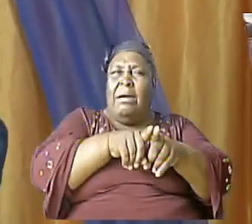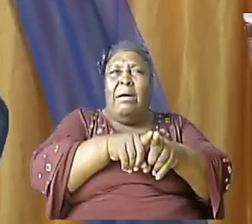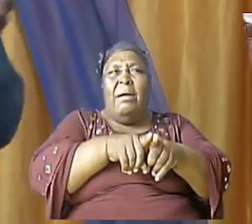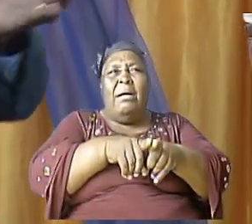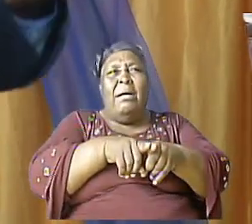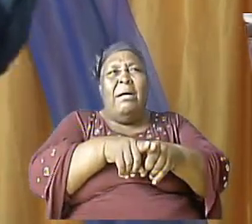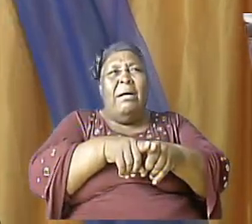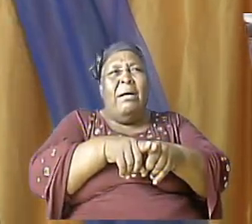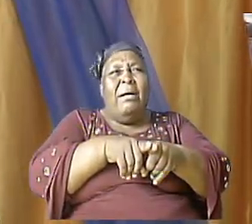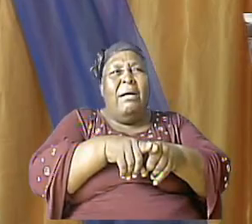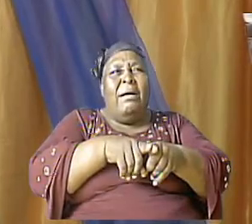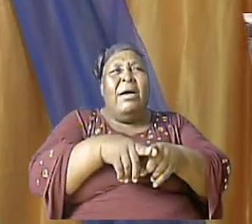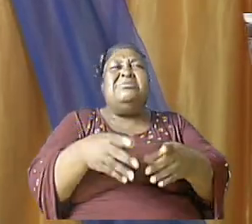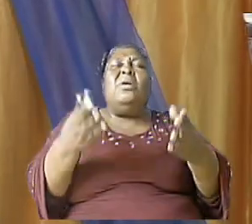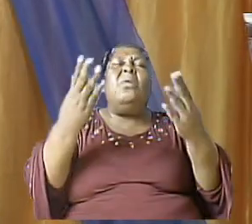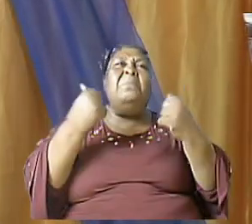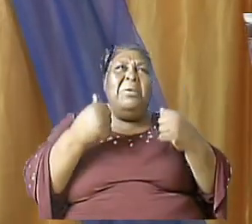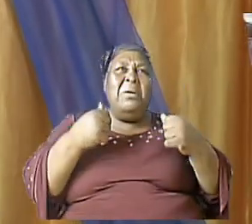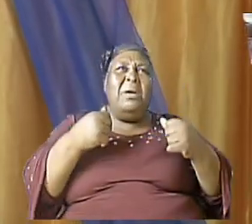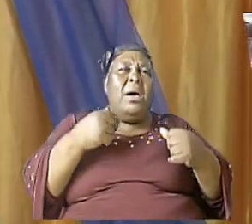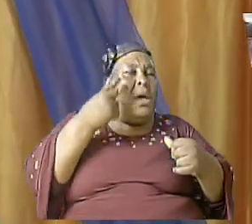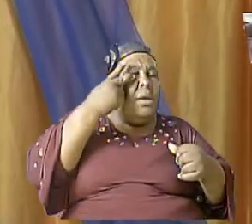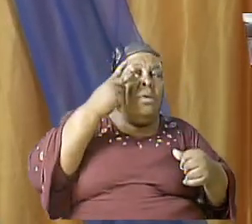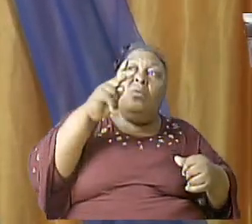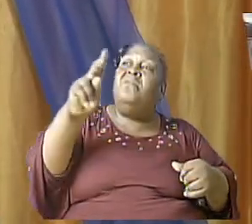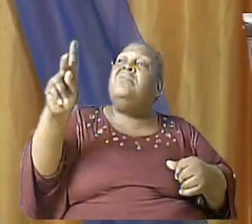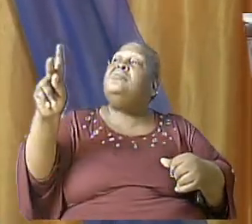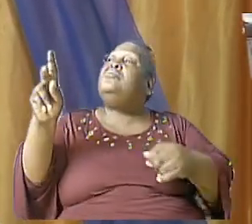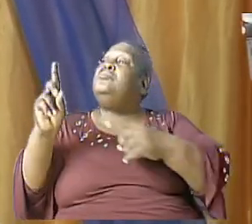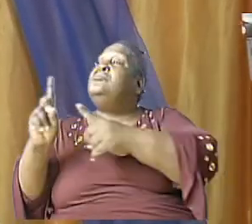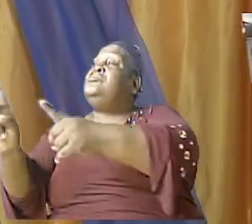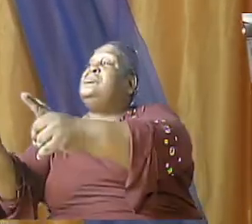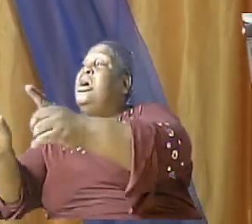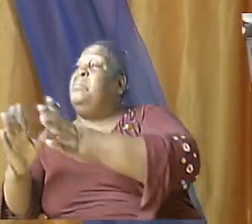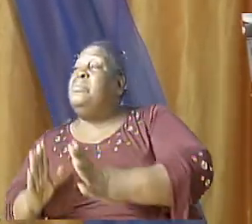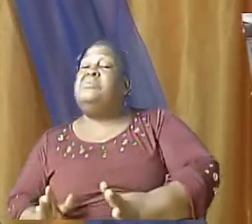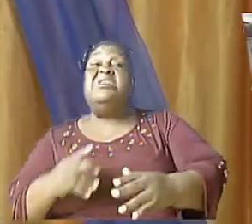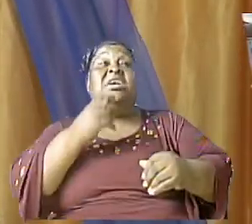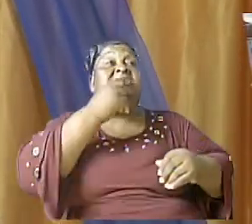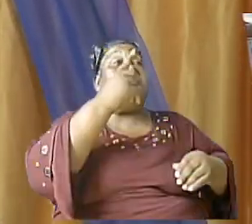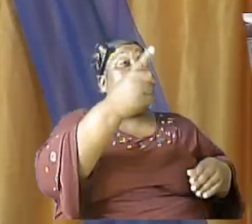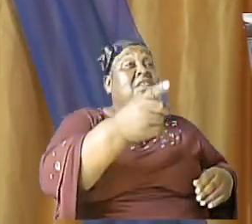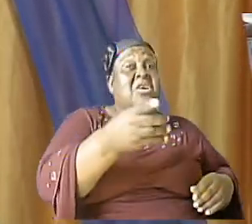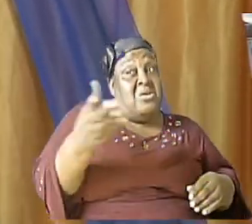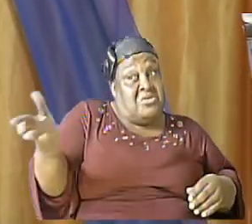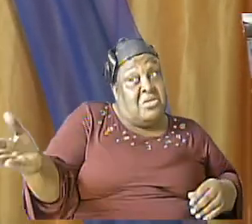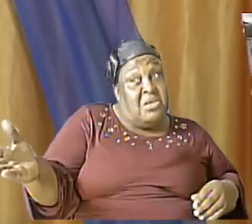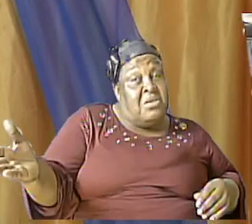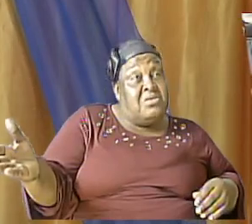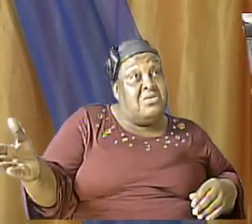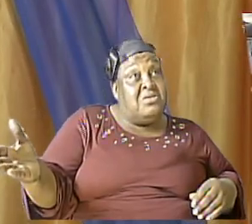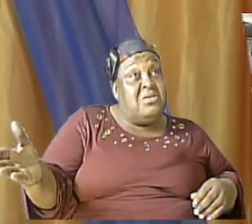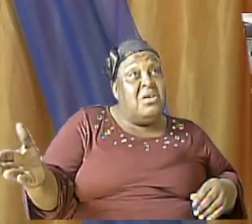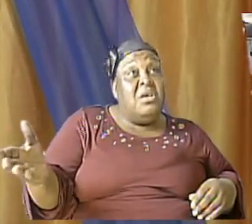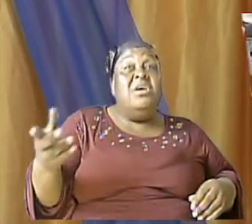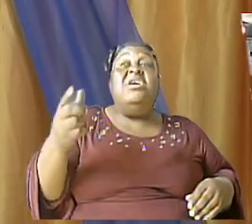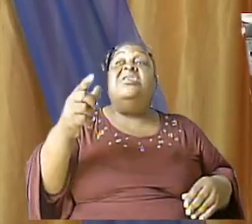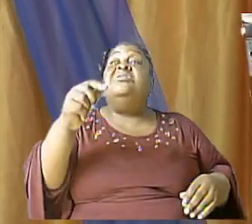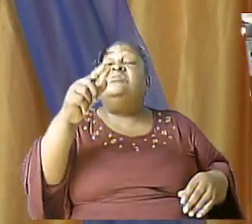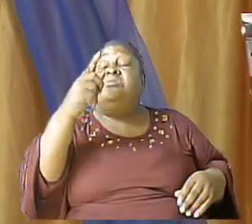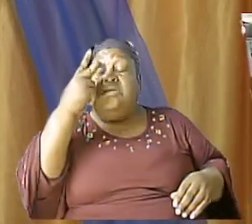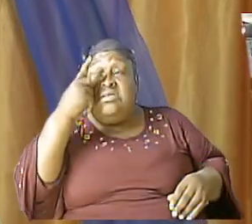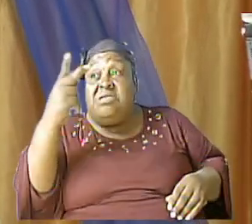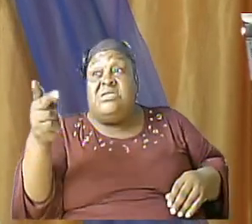just said, come here. And he looked over to the disciples. And he said it. You see these? See my mother